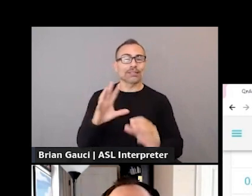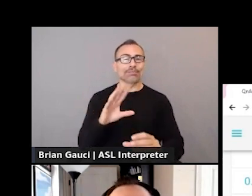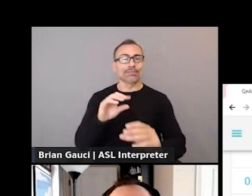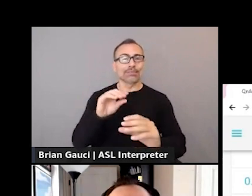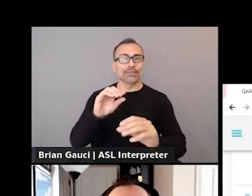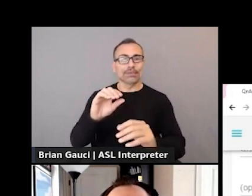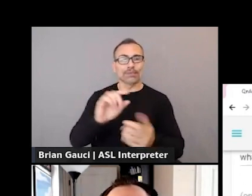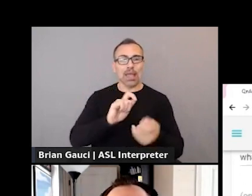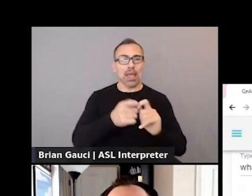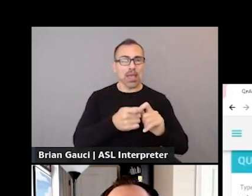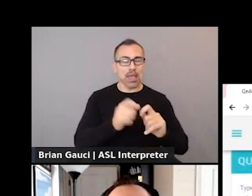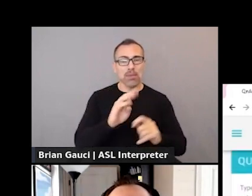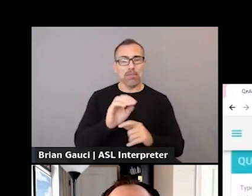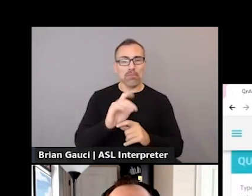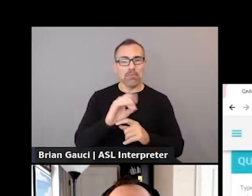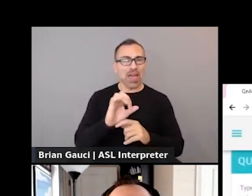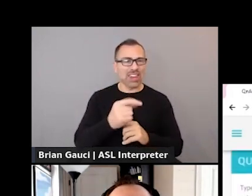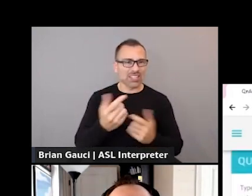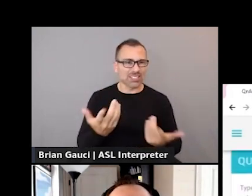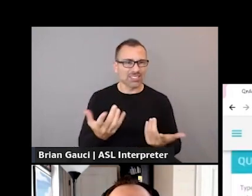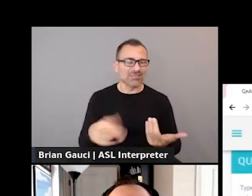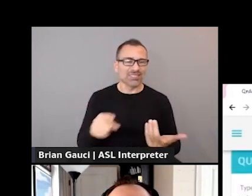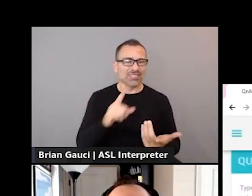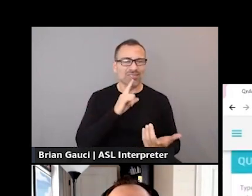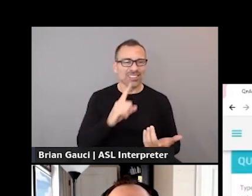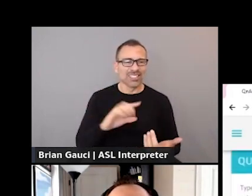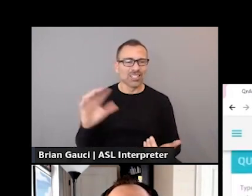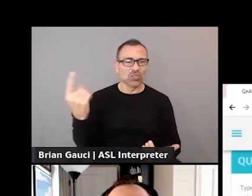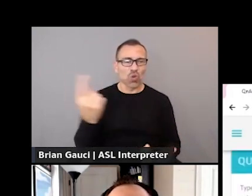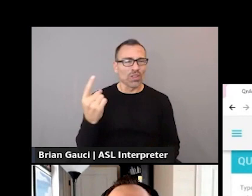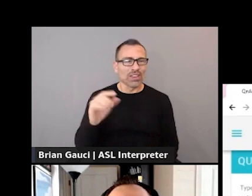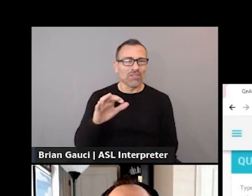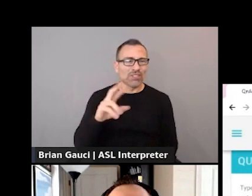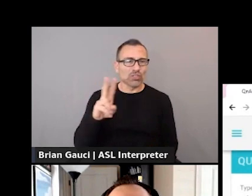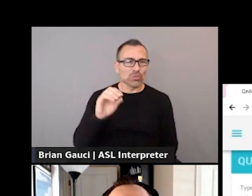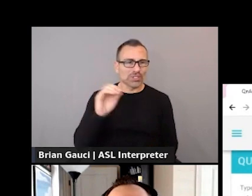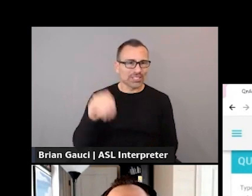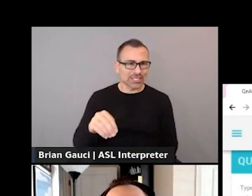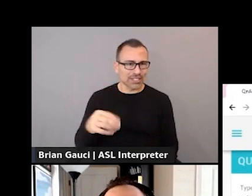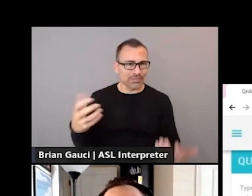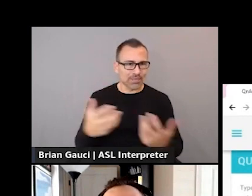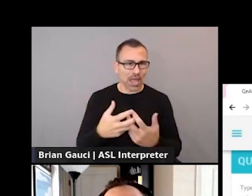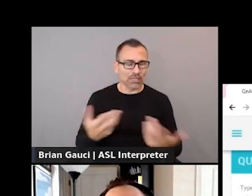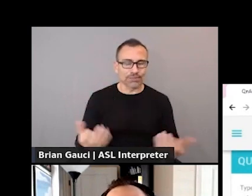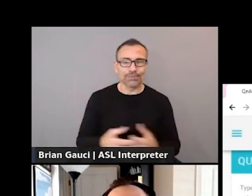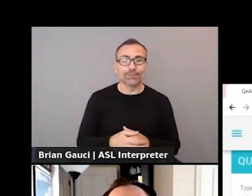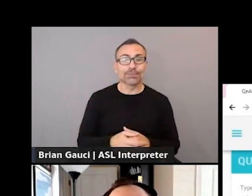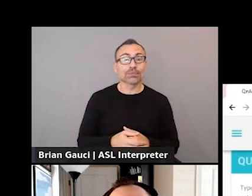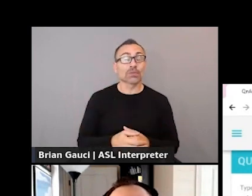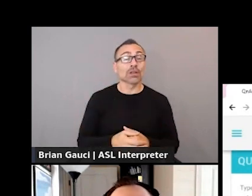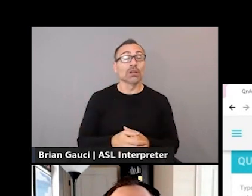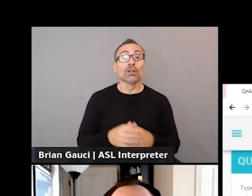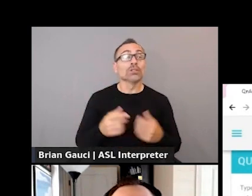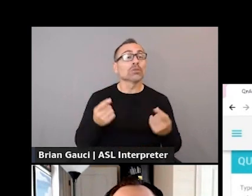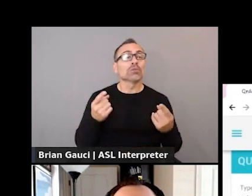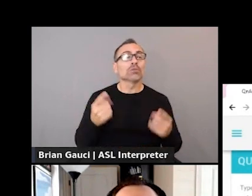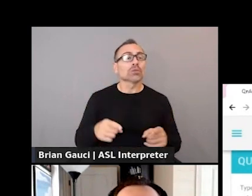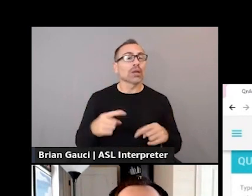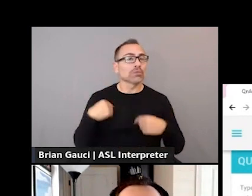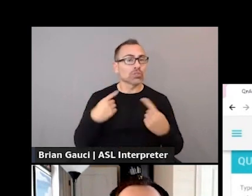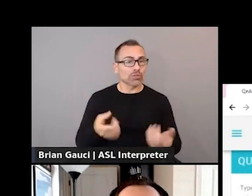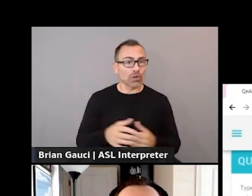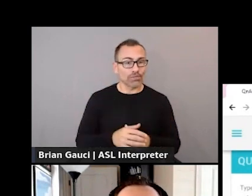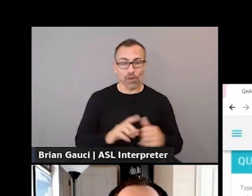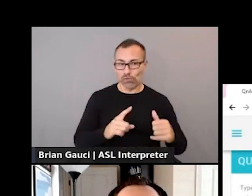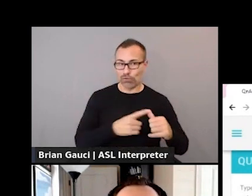query. And as what I've gone through here is what's happened is I first created a database of all of